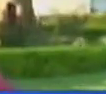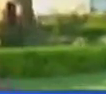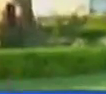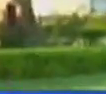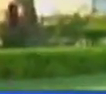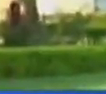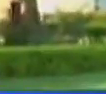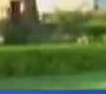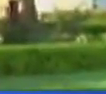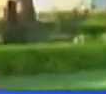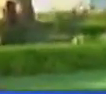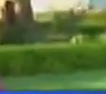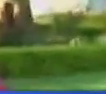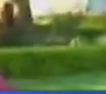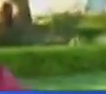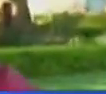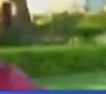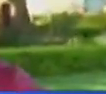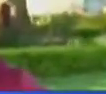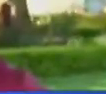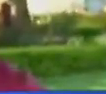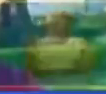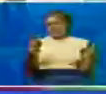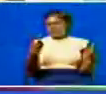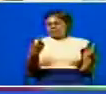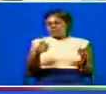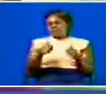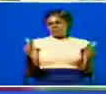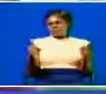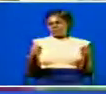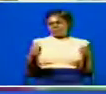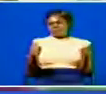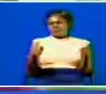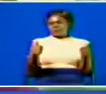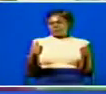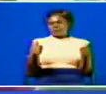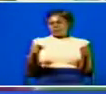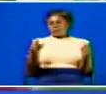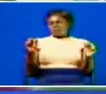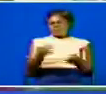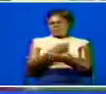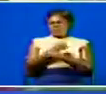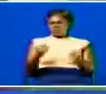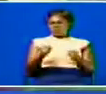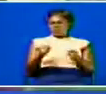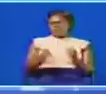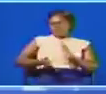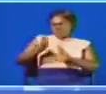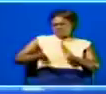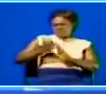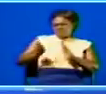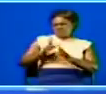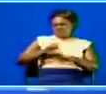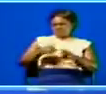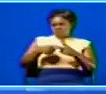start. And he settled nicely. He was at the back. He's not able to go fast at the beginning. Our